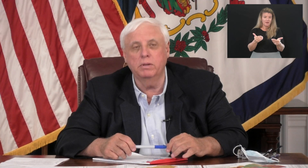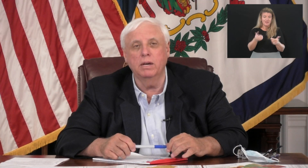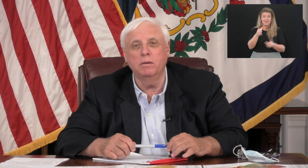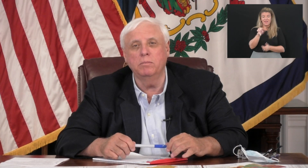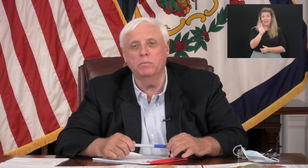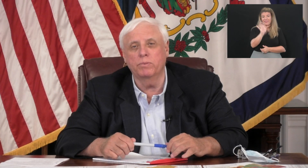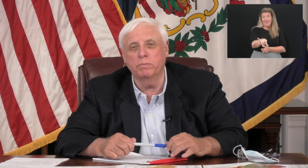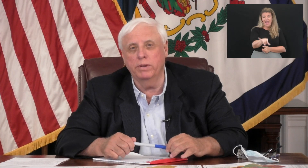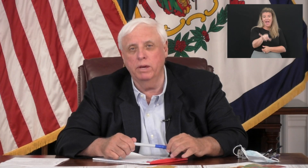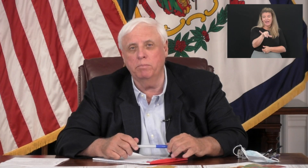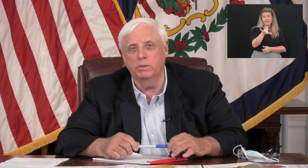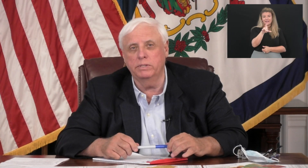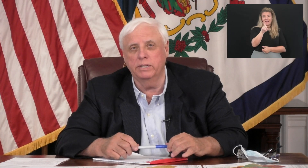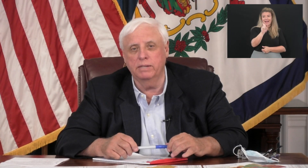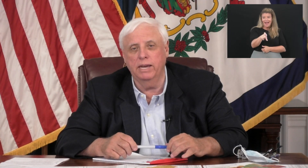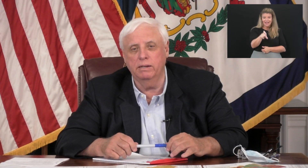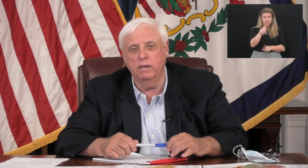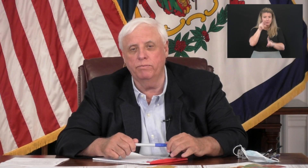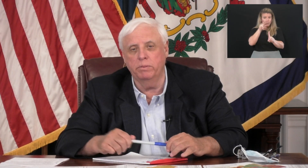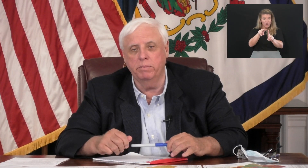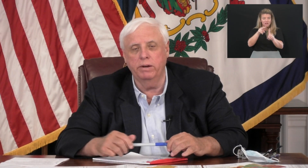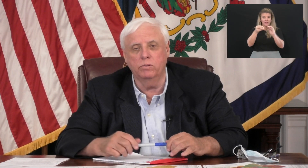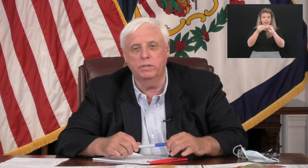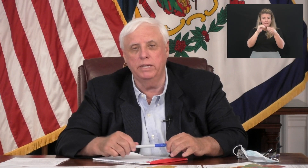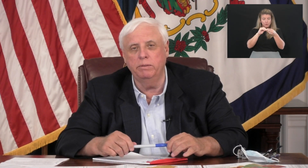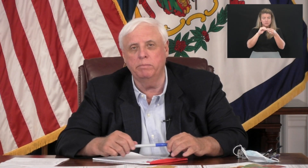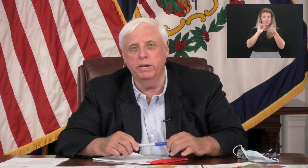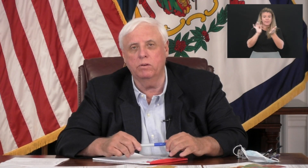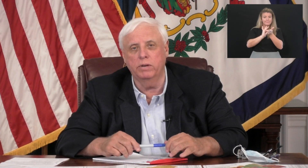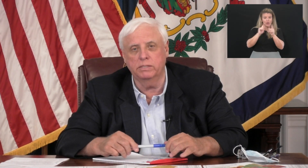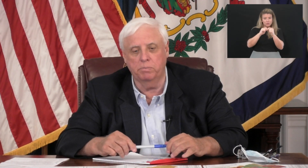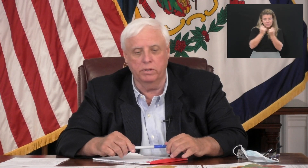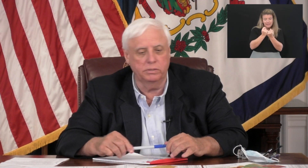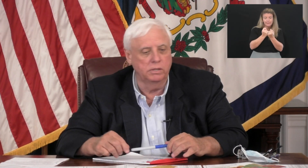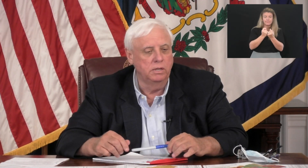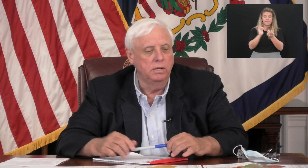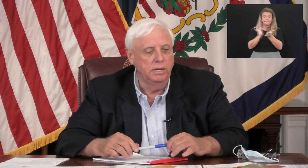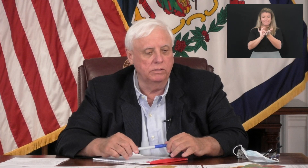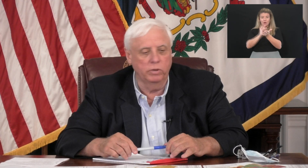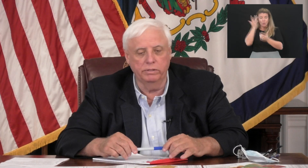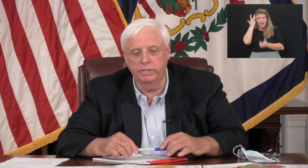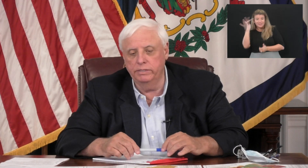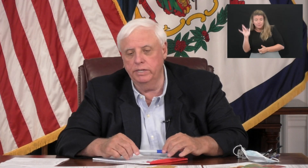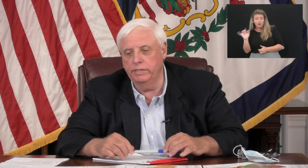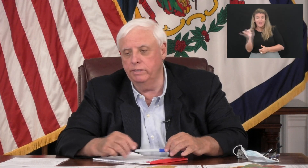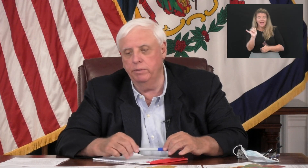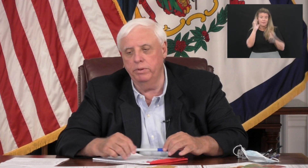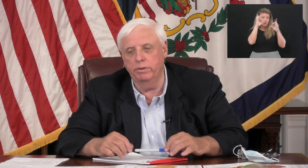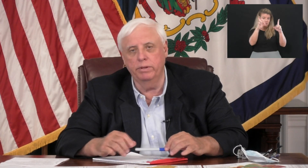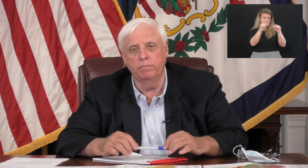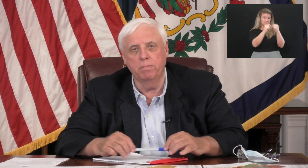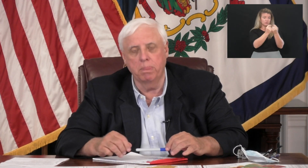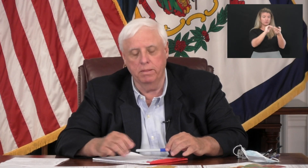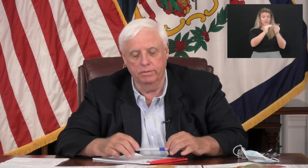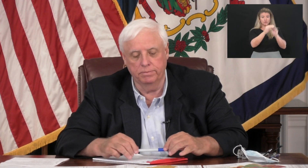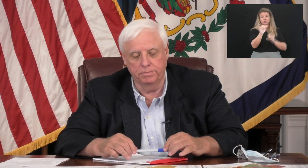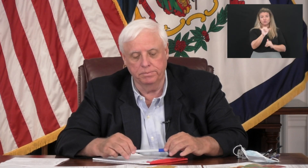to come from the numbers, and it's got to come from the medical team and medical experts, as well as the education community.